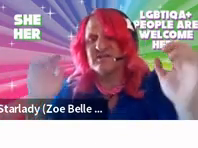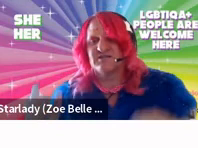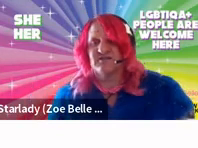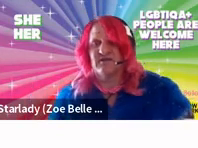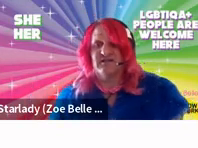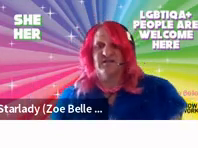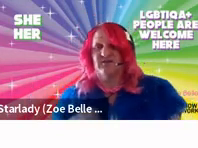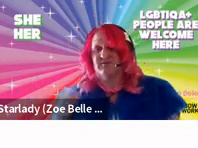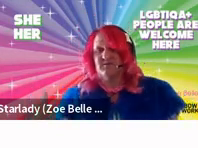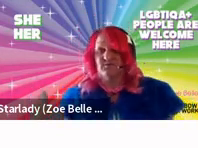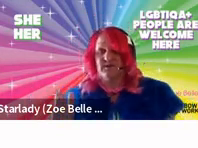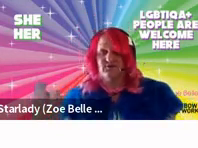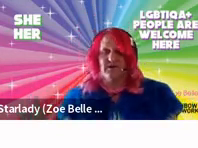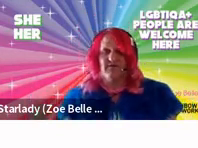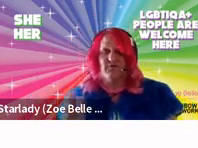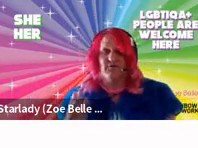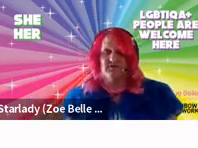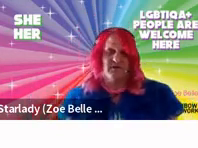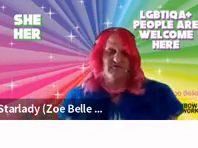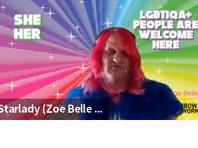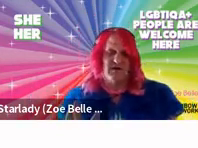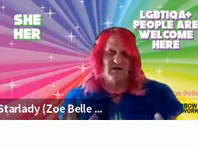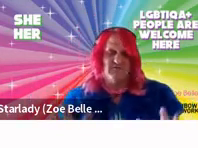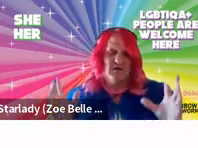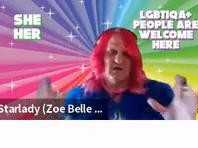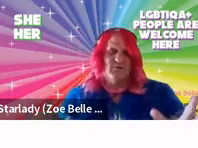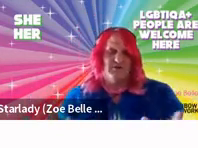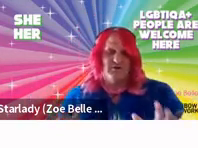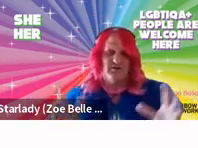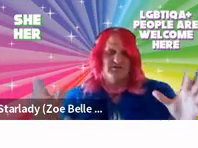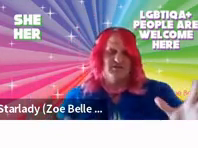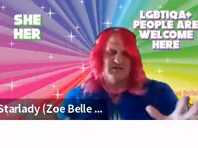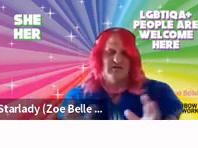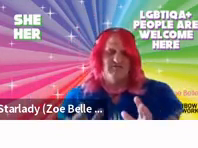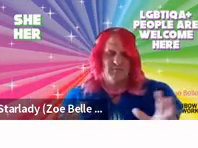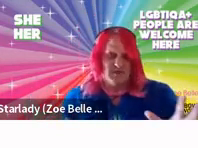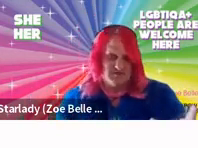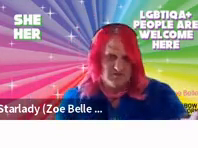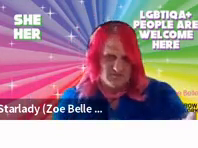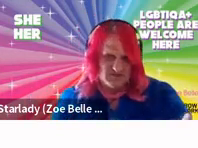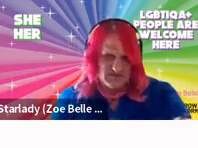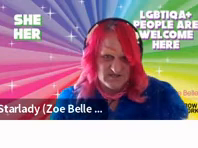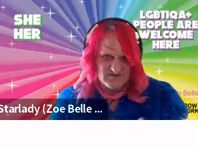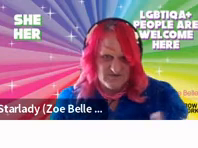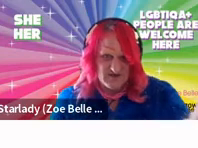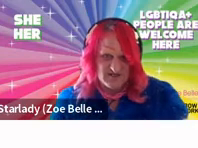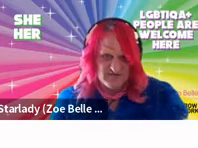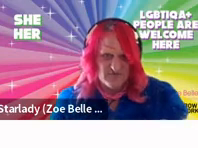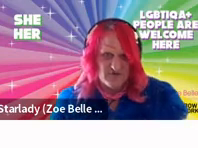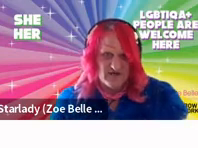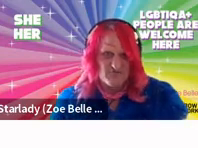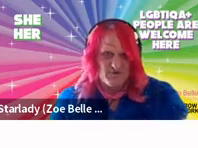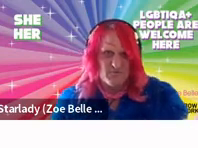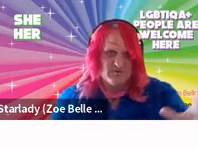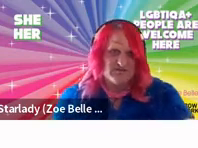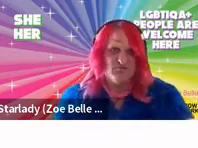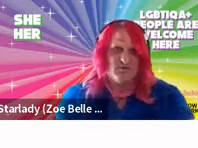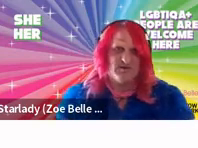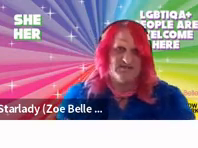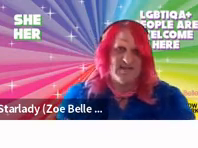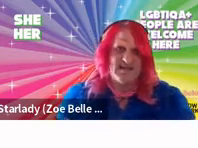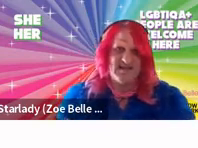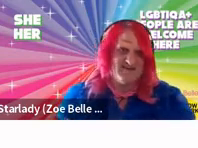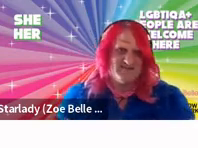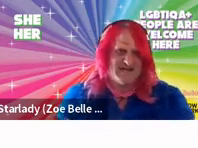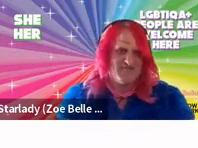affirmed gender identity was between 24 and 25. And we know that gender affirmation is a protective factor for young people. And